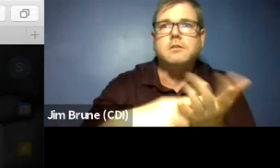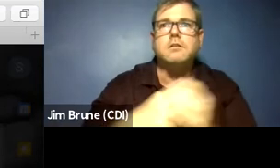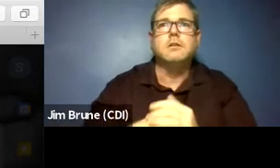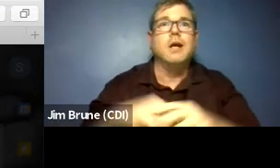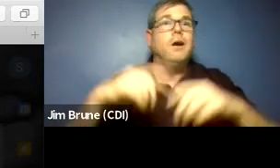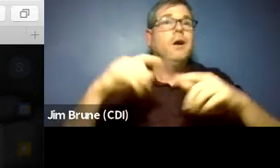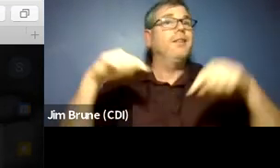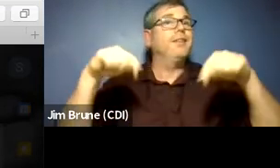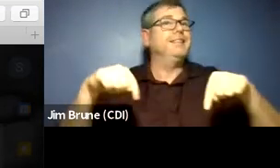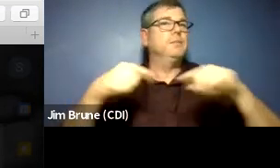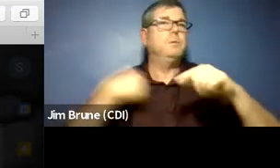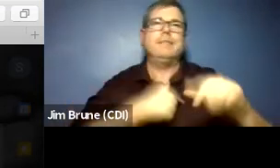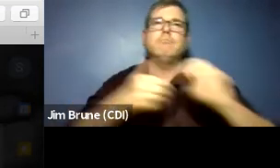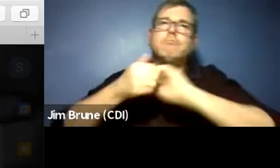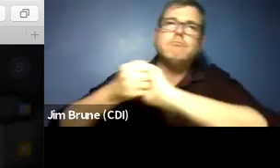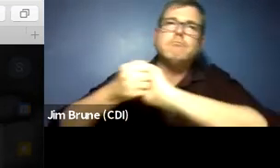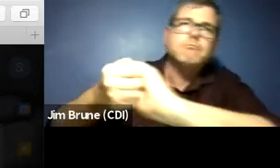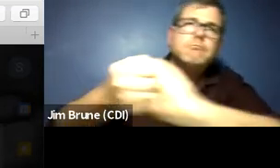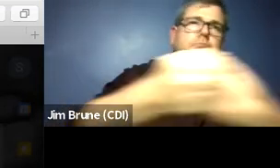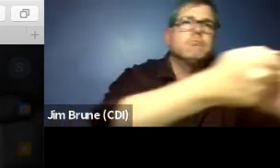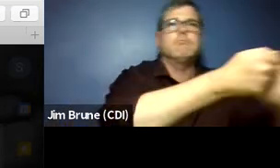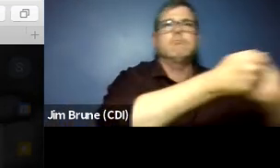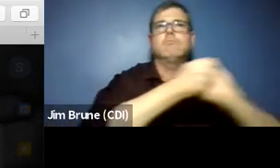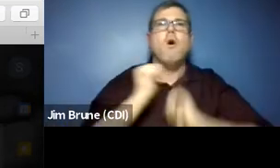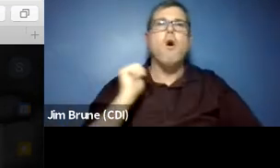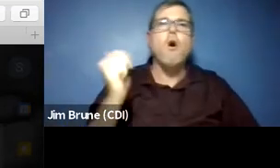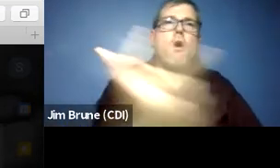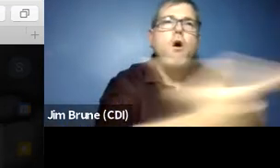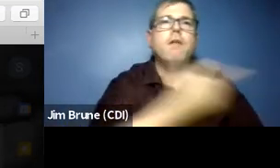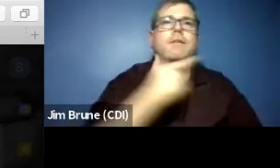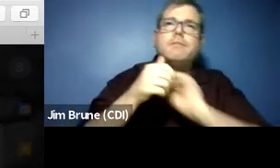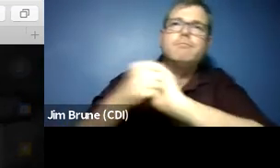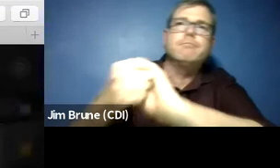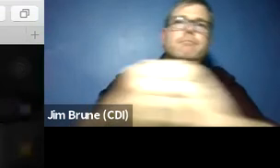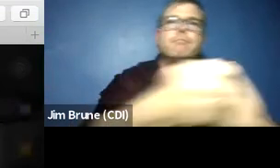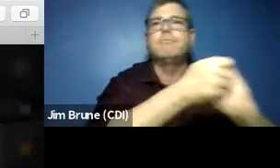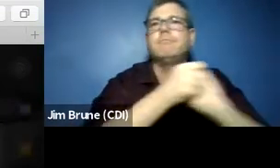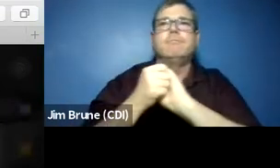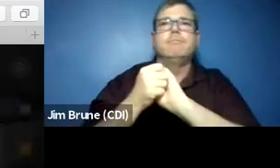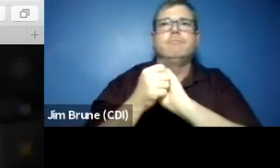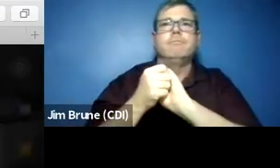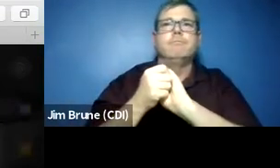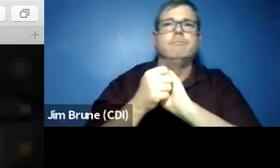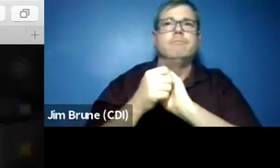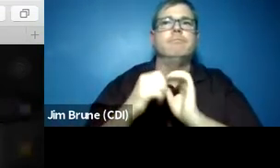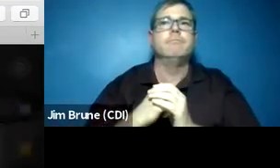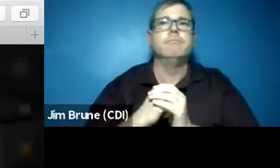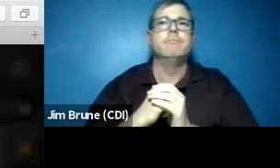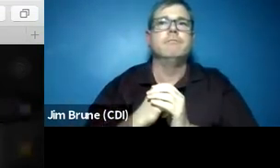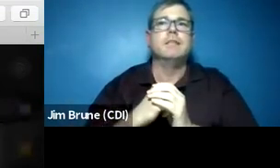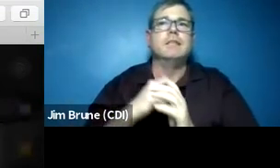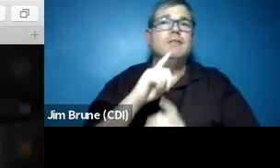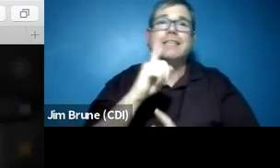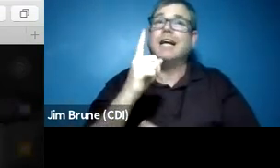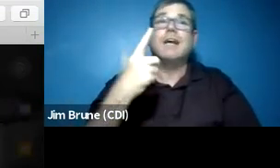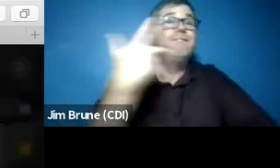offers COVID vaccine and you should be able to get it. So for instance, if you can't get it at Pamphlen